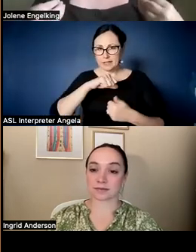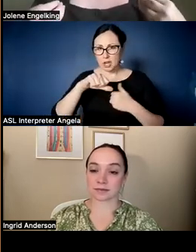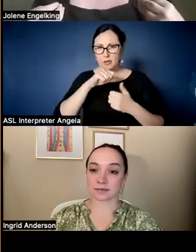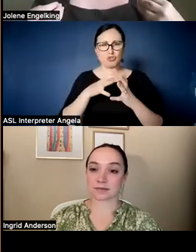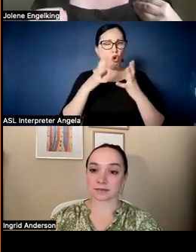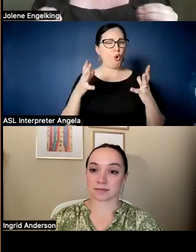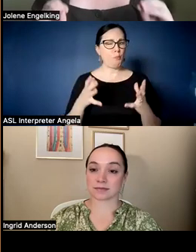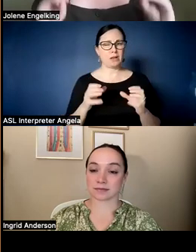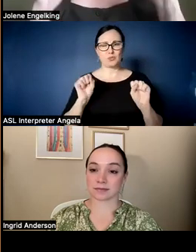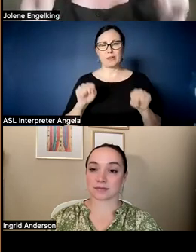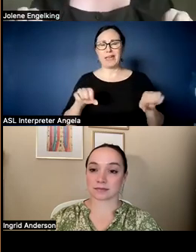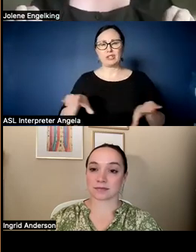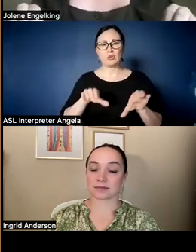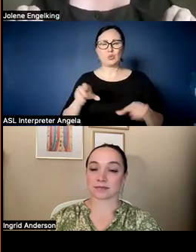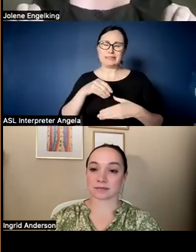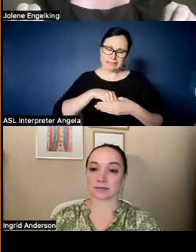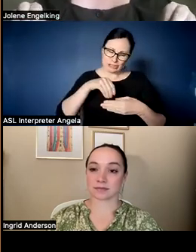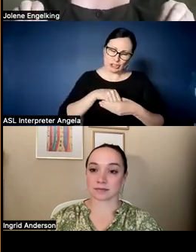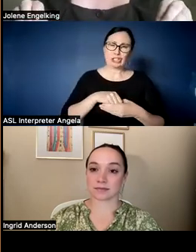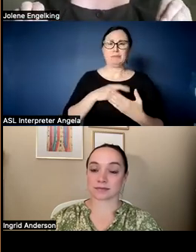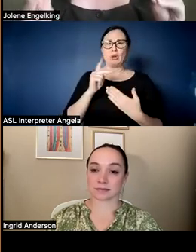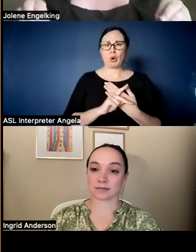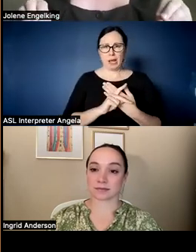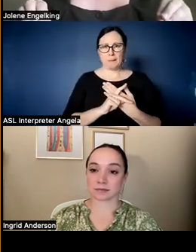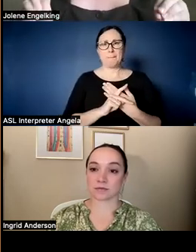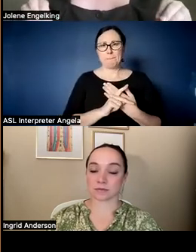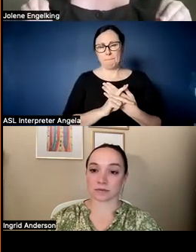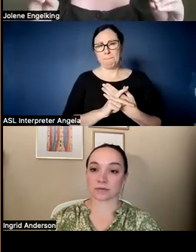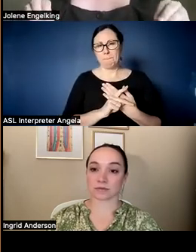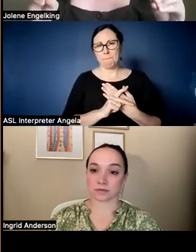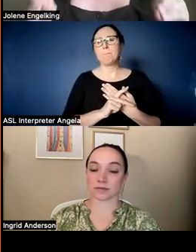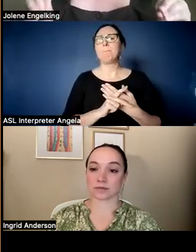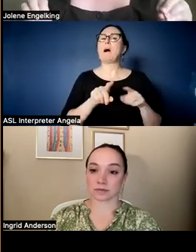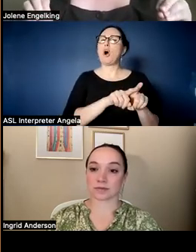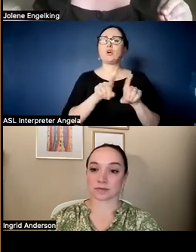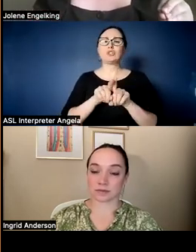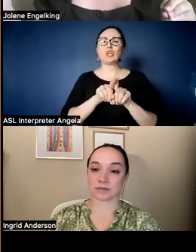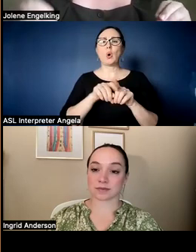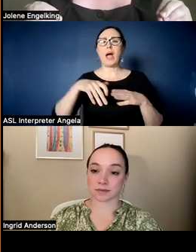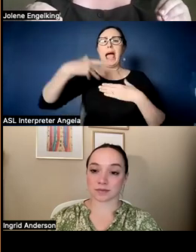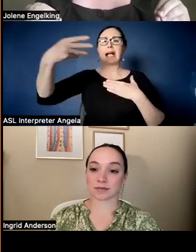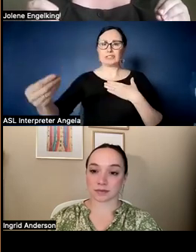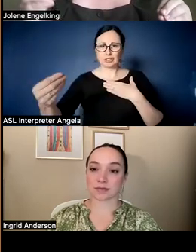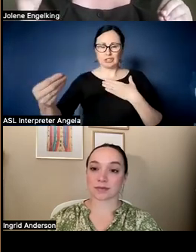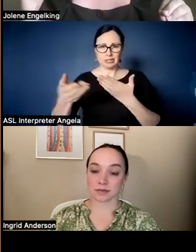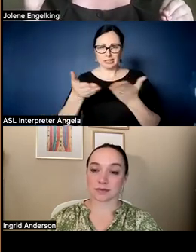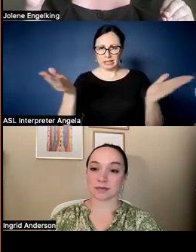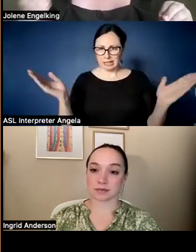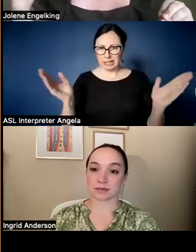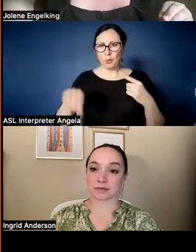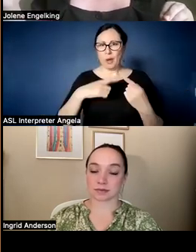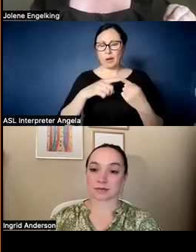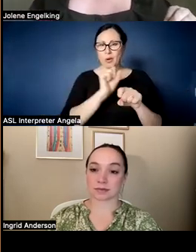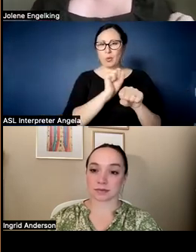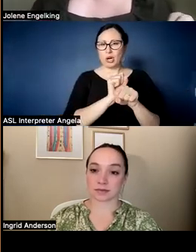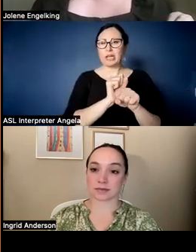internally within each program, as well as then thinking about how does that then reflect externally when we are responding to survivors and working with partners who community